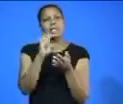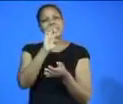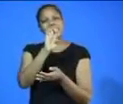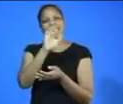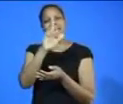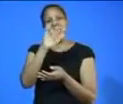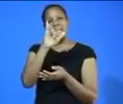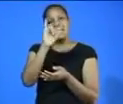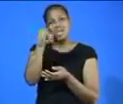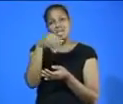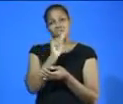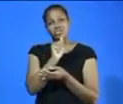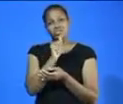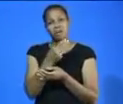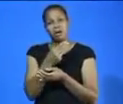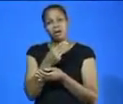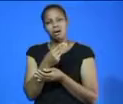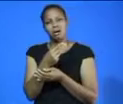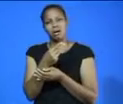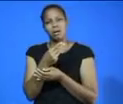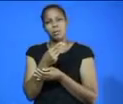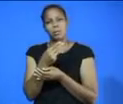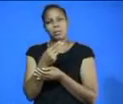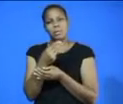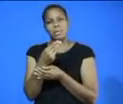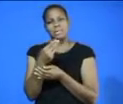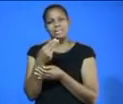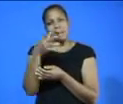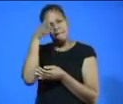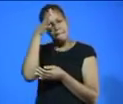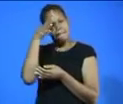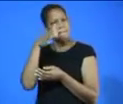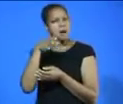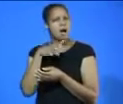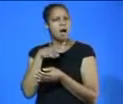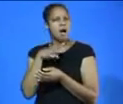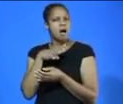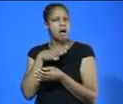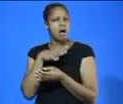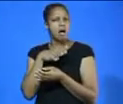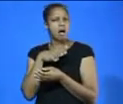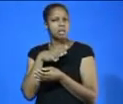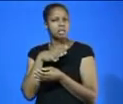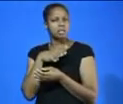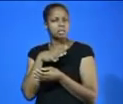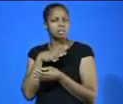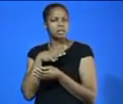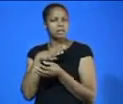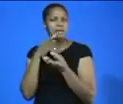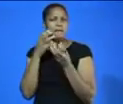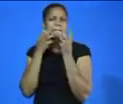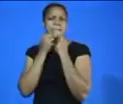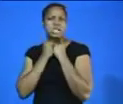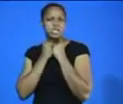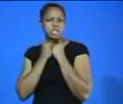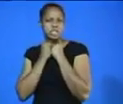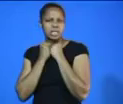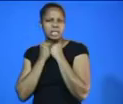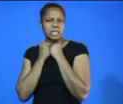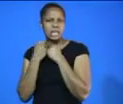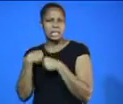Elijah was a man subject to like passions as we